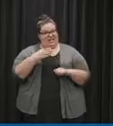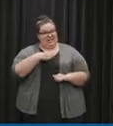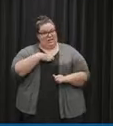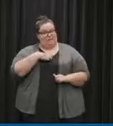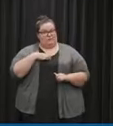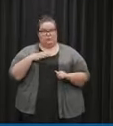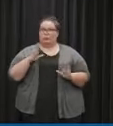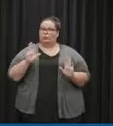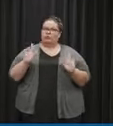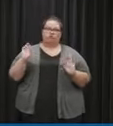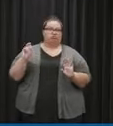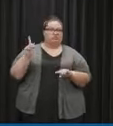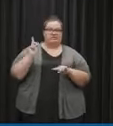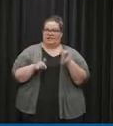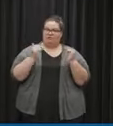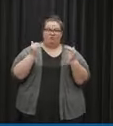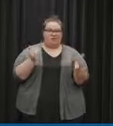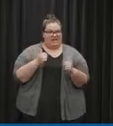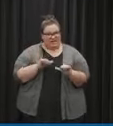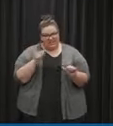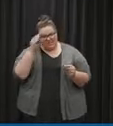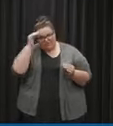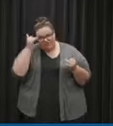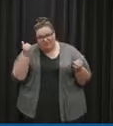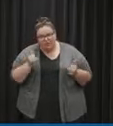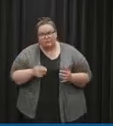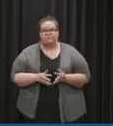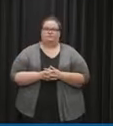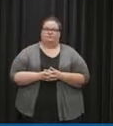music and choirs?